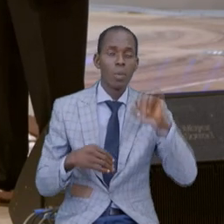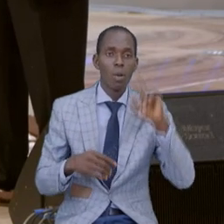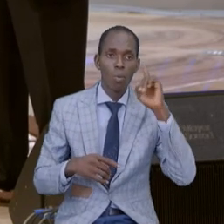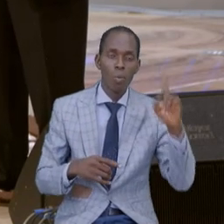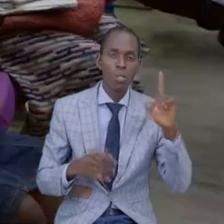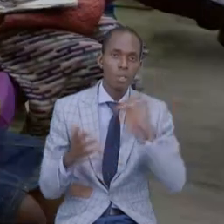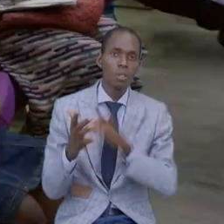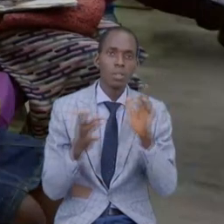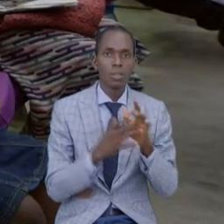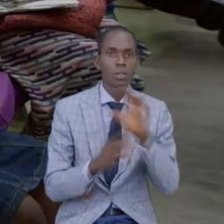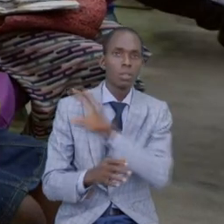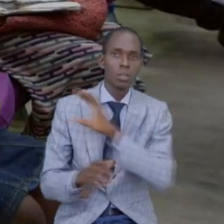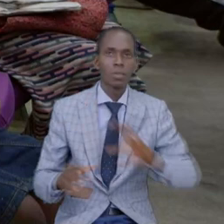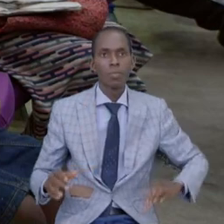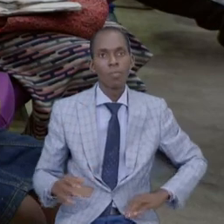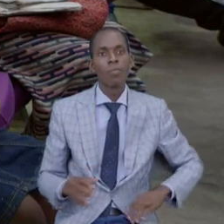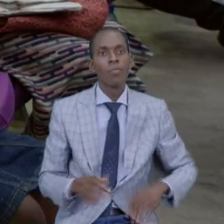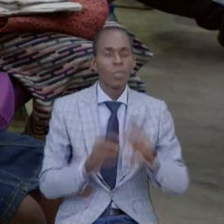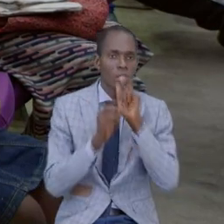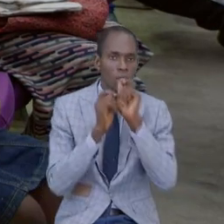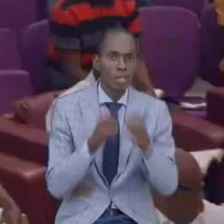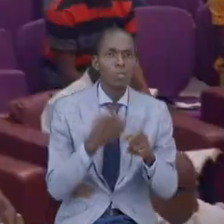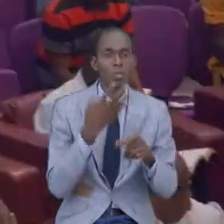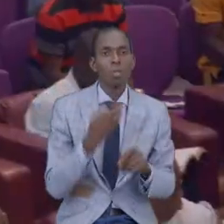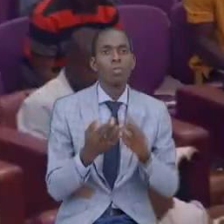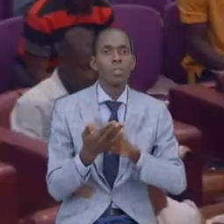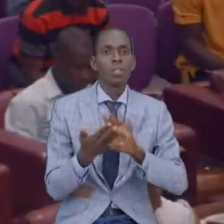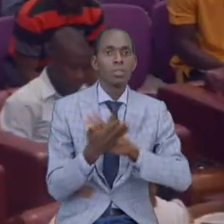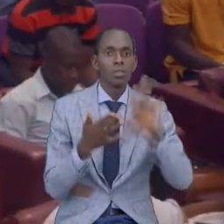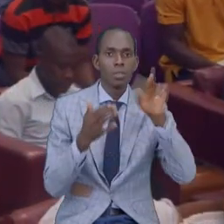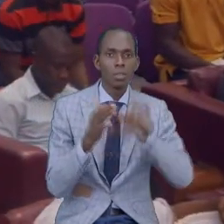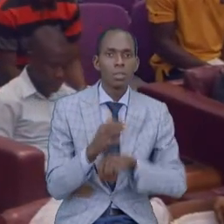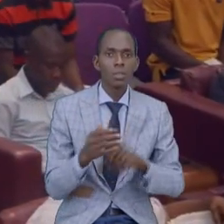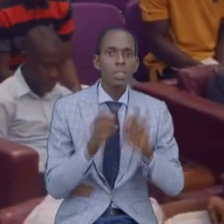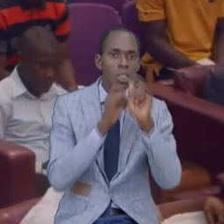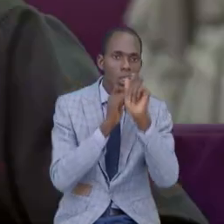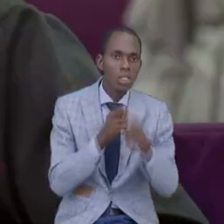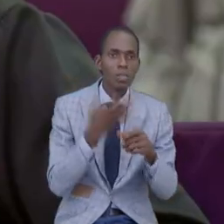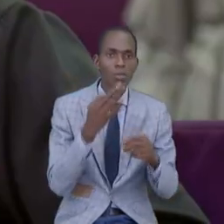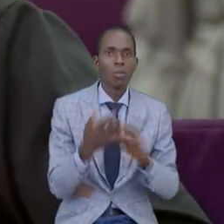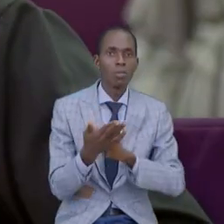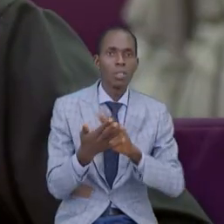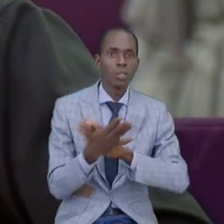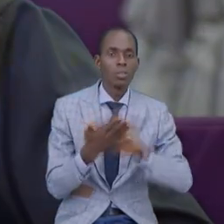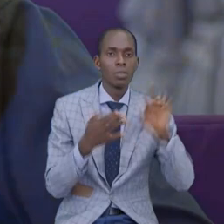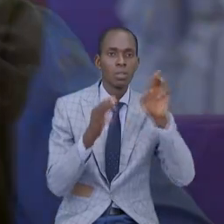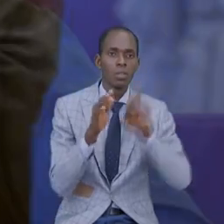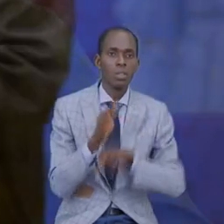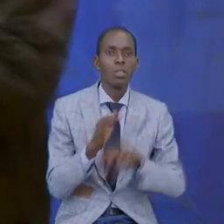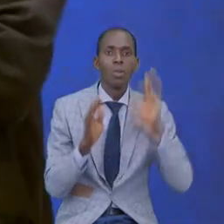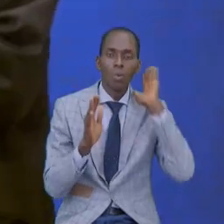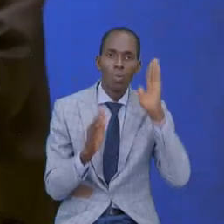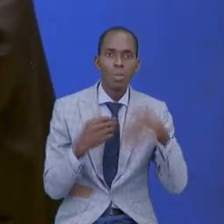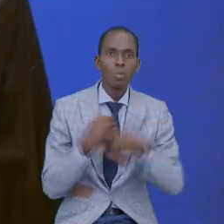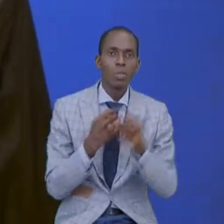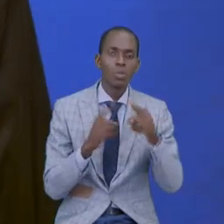Christ. Gift of righteousness. I say gift of righteousness will make you to